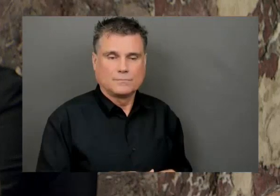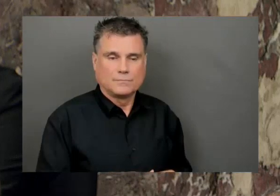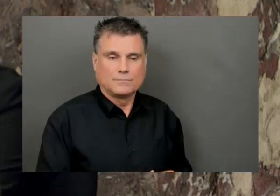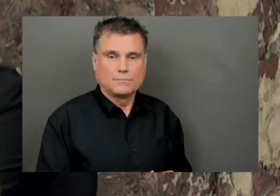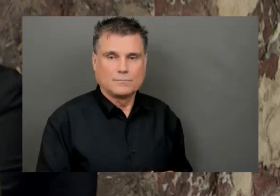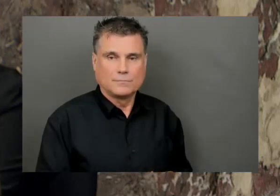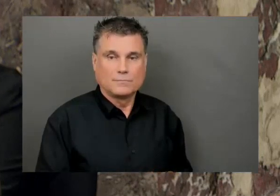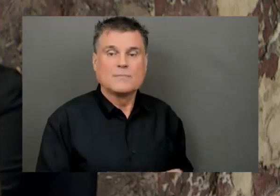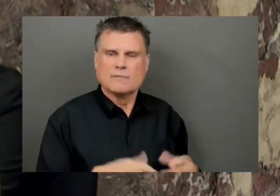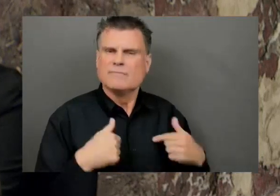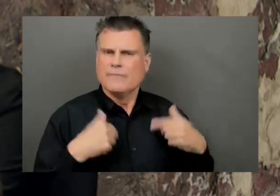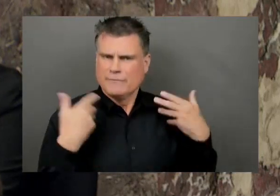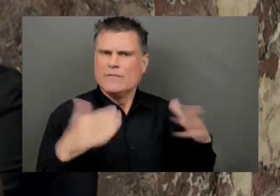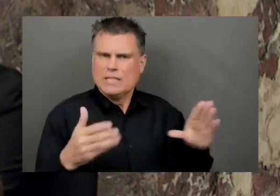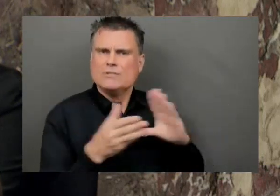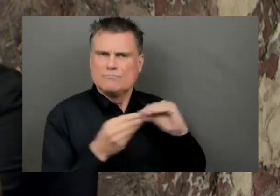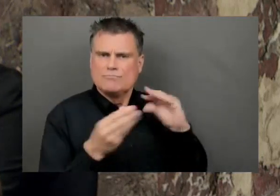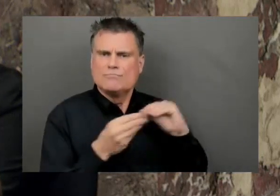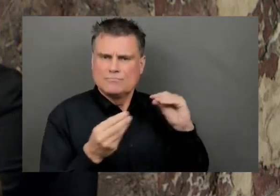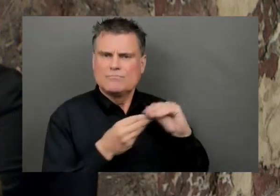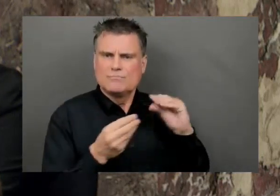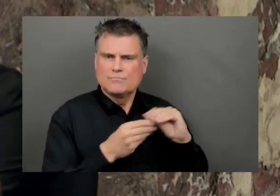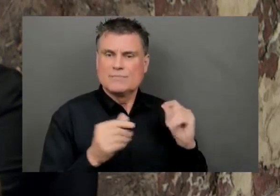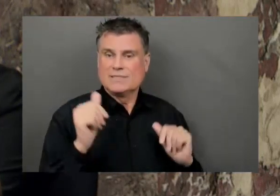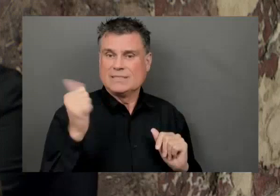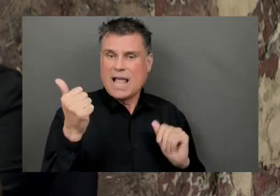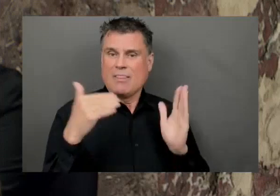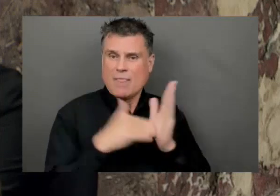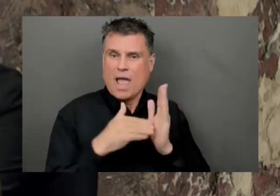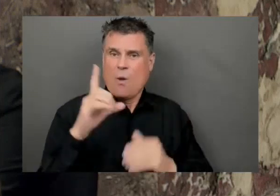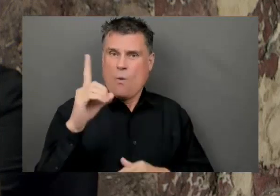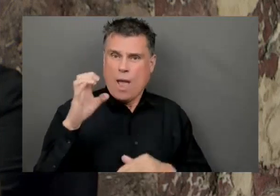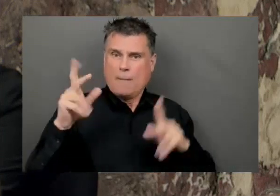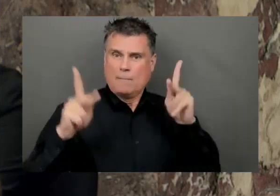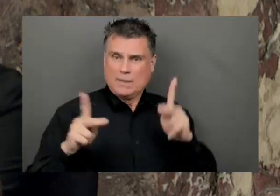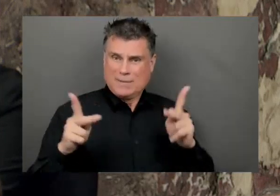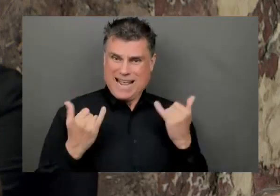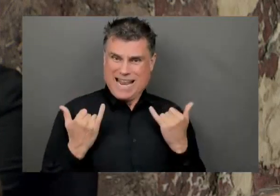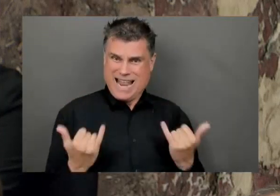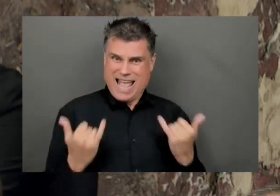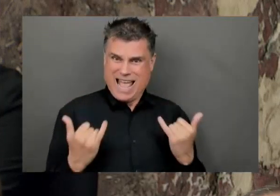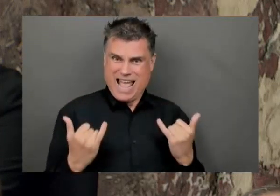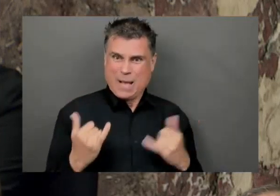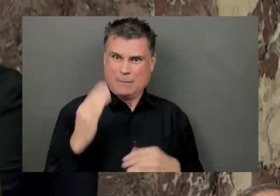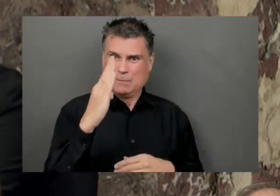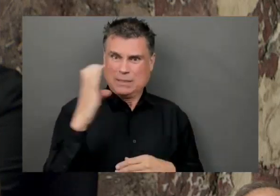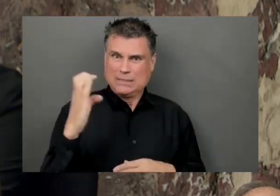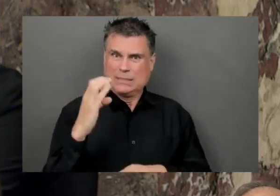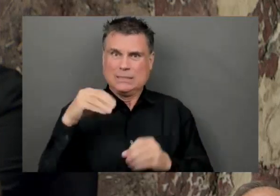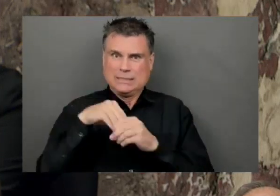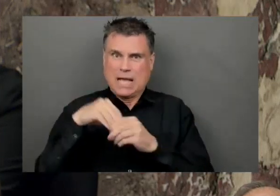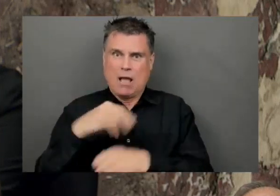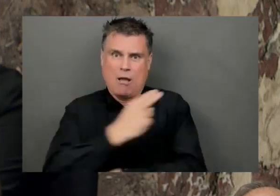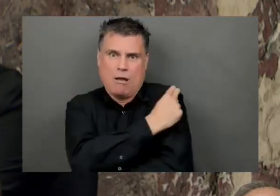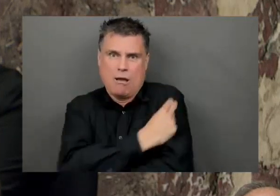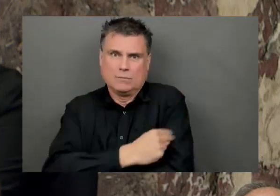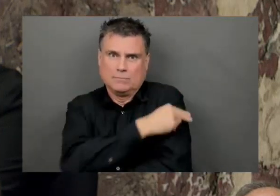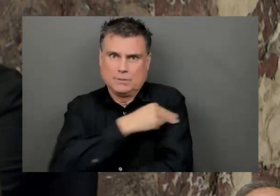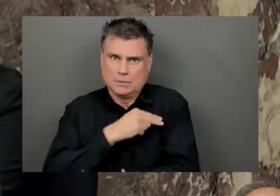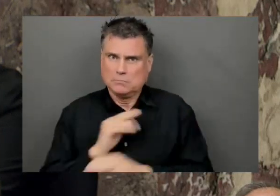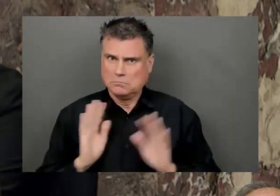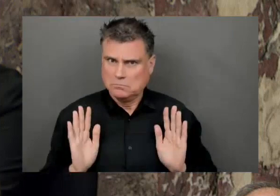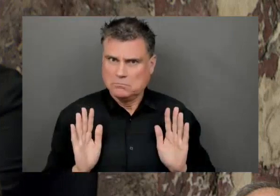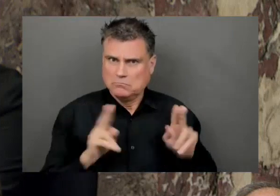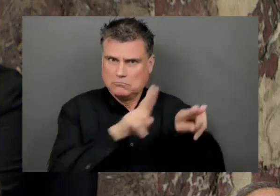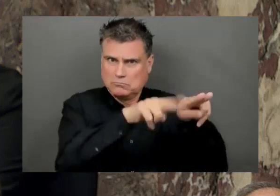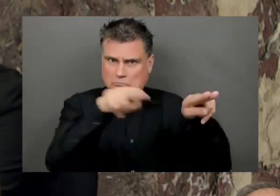10,100 people in acute care now. And we know, and this was true in the past and it's true now, that the